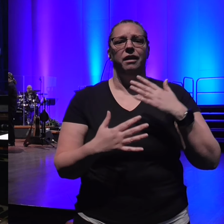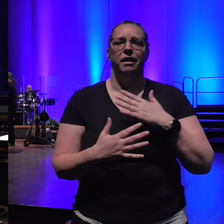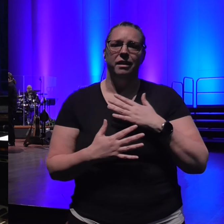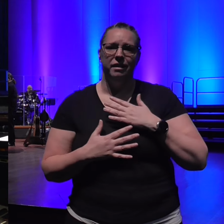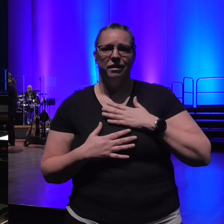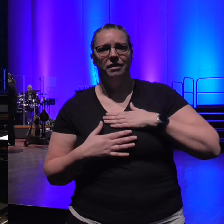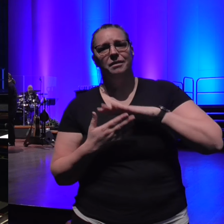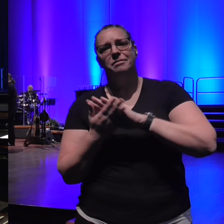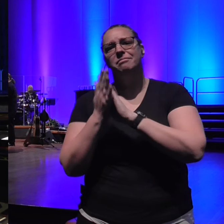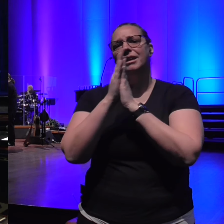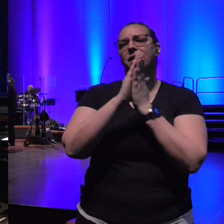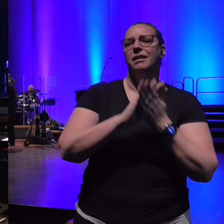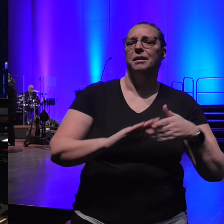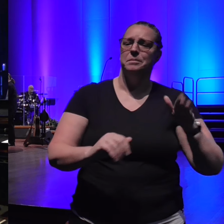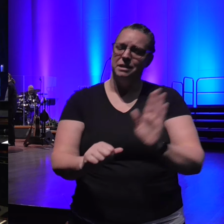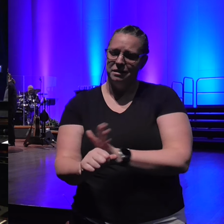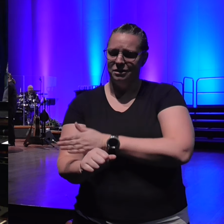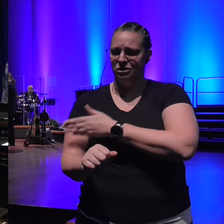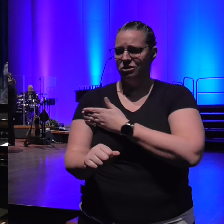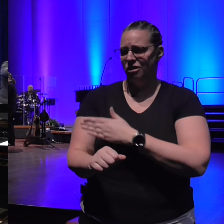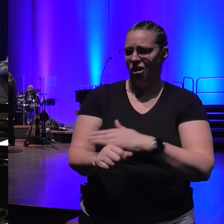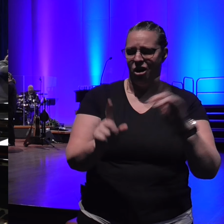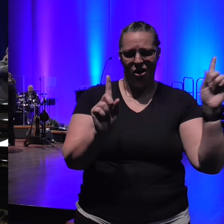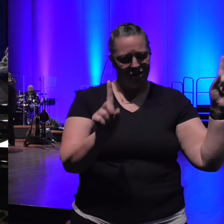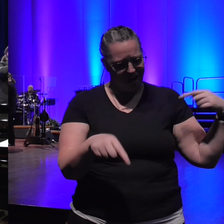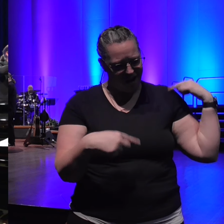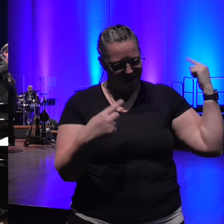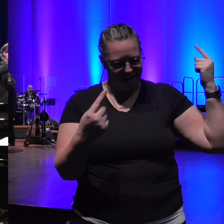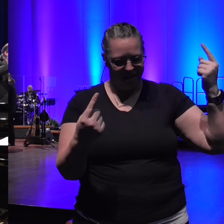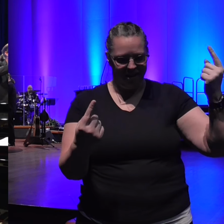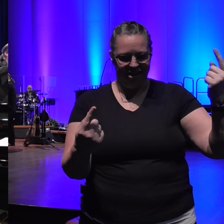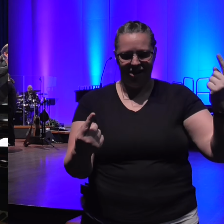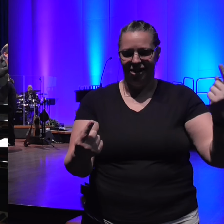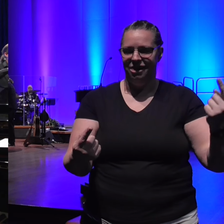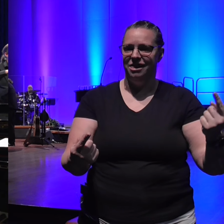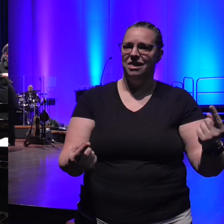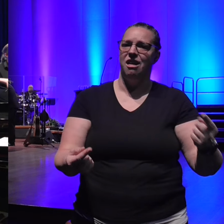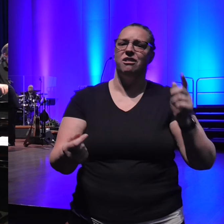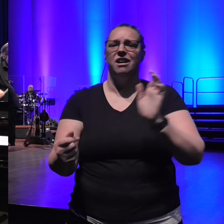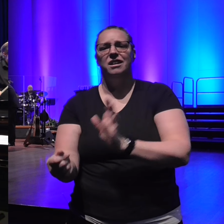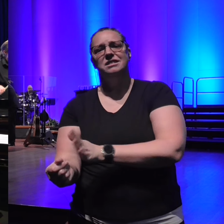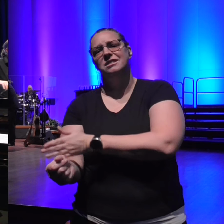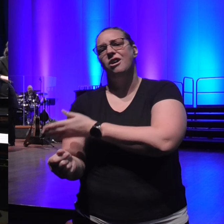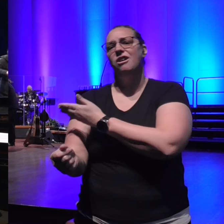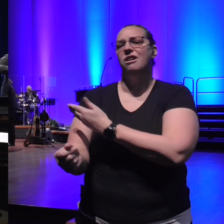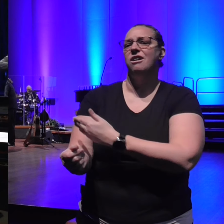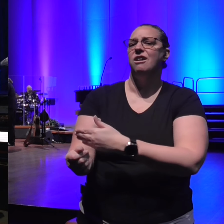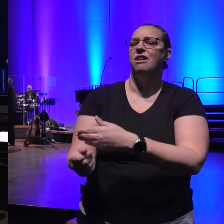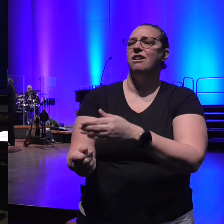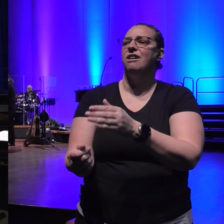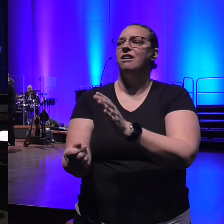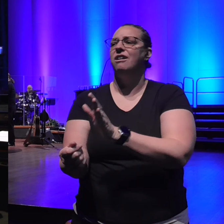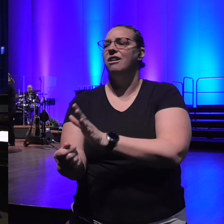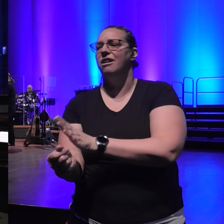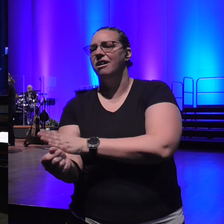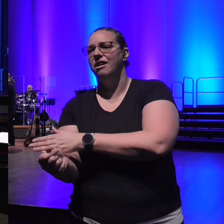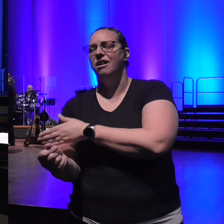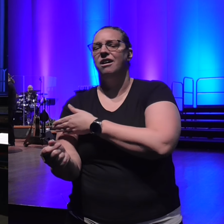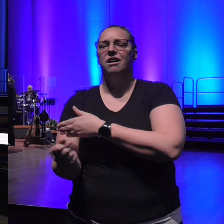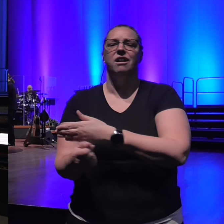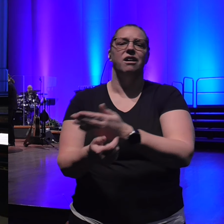song that was singing all along, that is singing